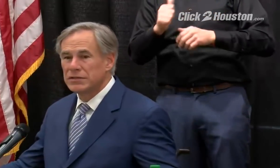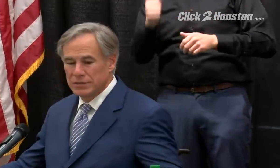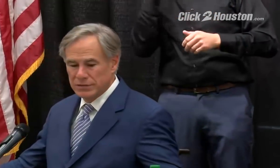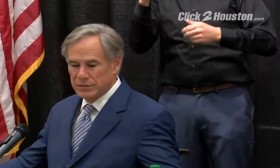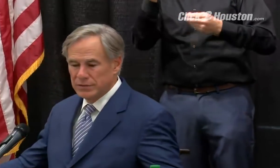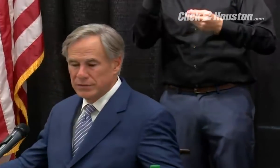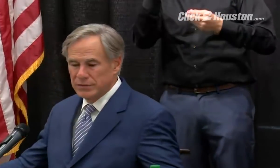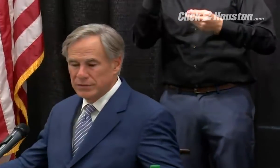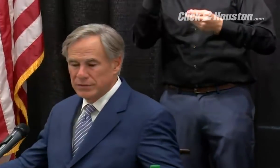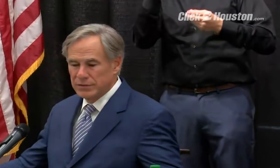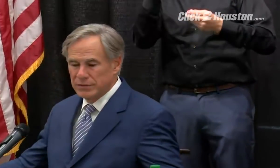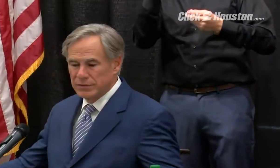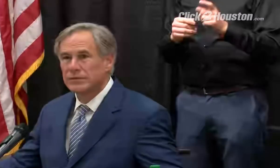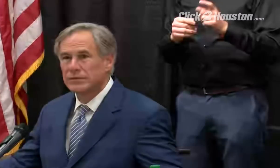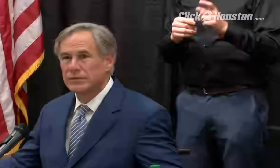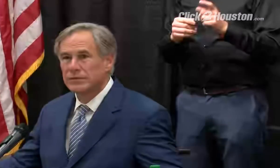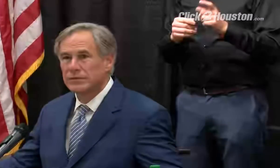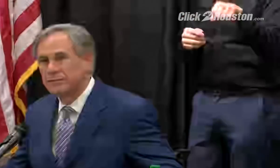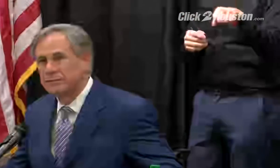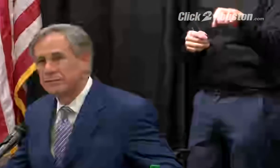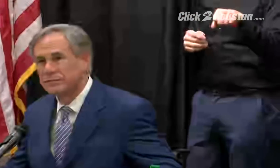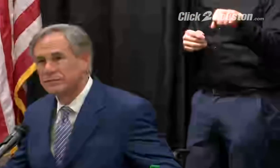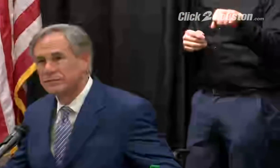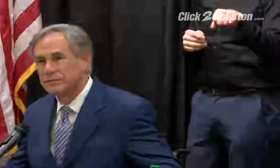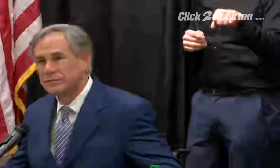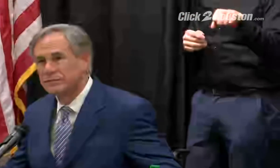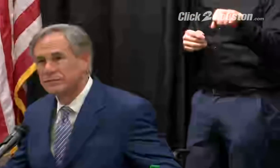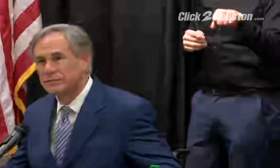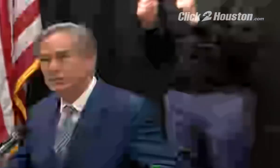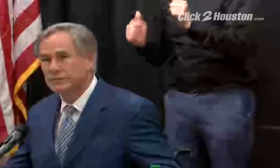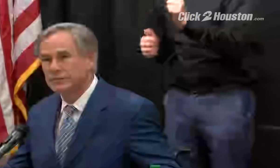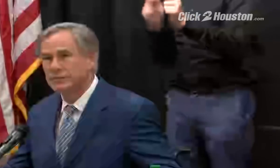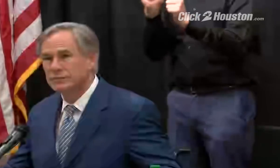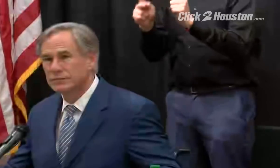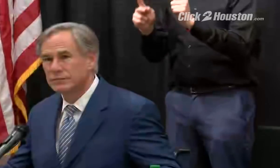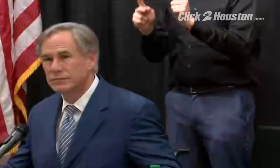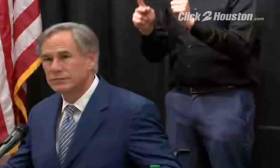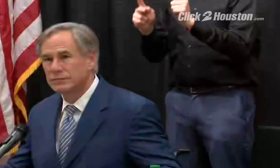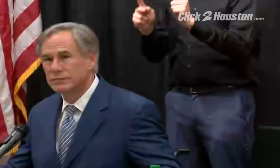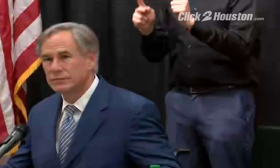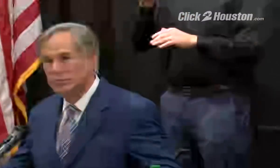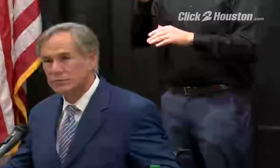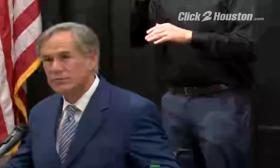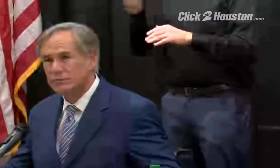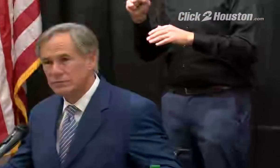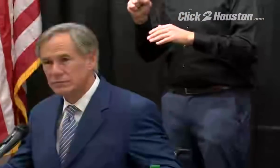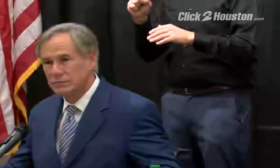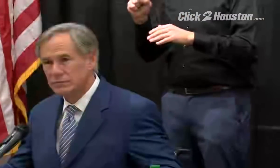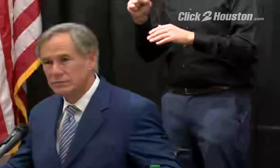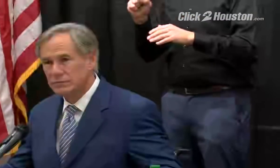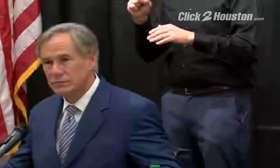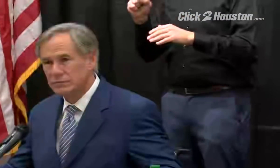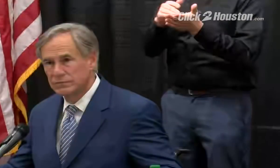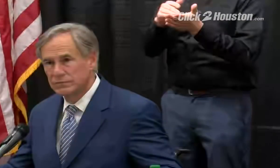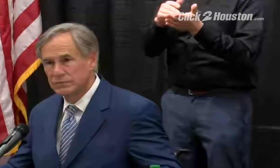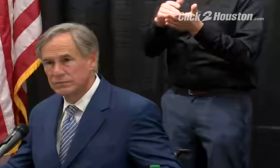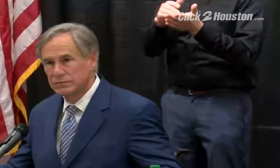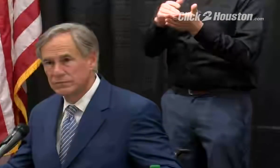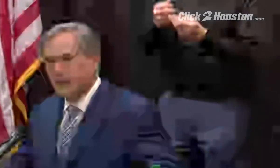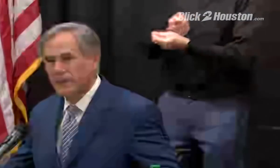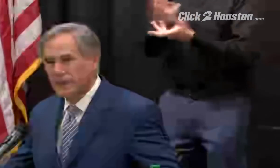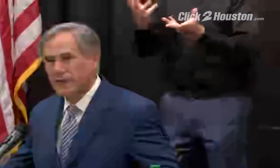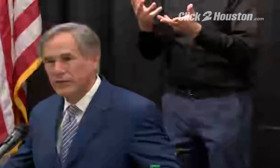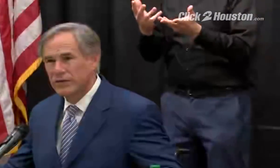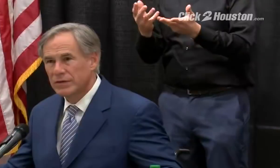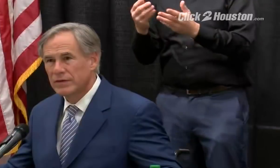Yes? Just a quick follow-up, of course. This is great news. This grows. I mean, going to the holidays, what else? Give us some more good news about fighting